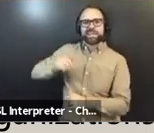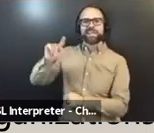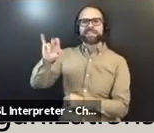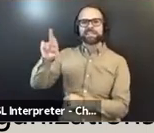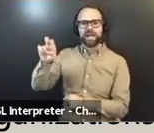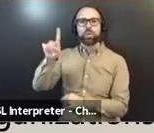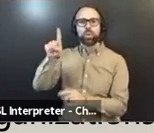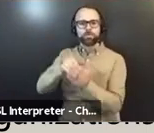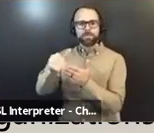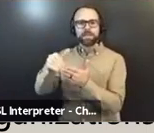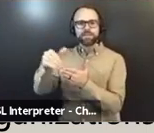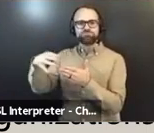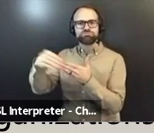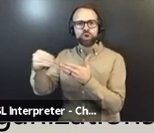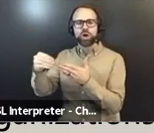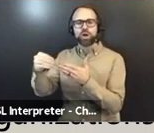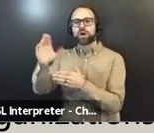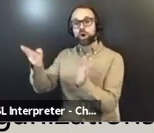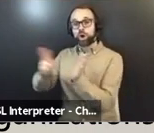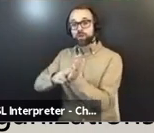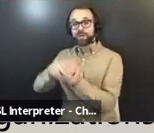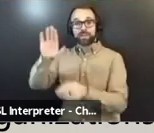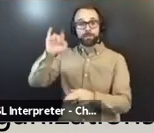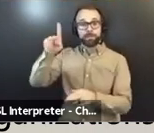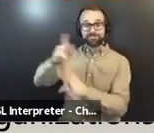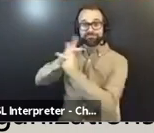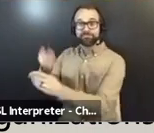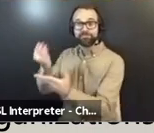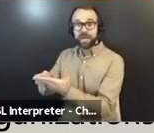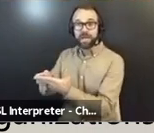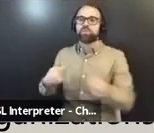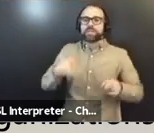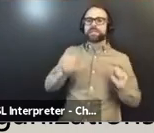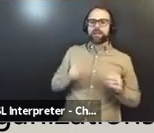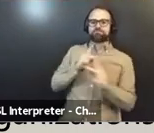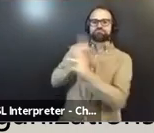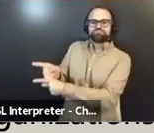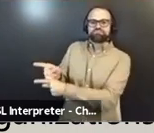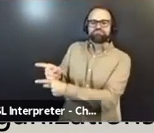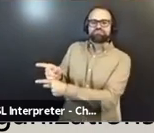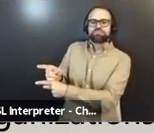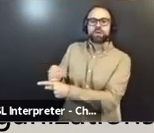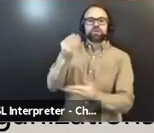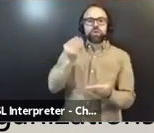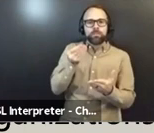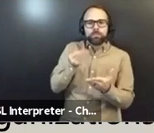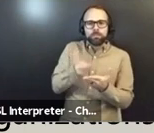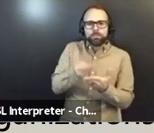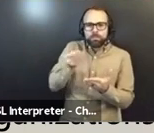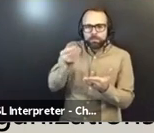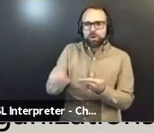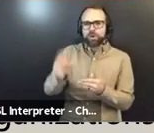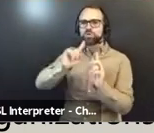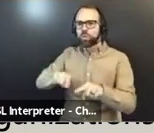$1 million contract and the banks won't give them any money to meet that contract. We will. We will take the contract or the purchase order security and